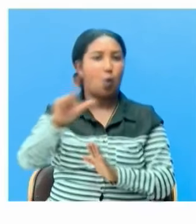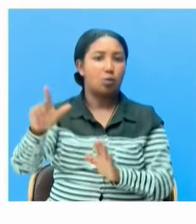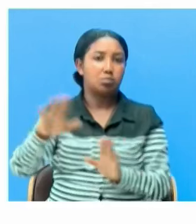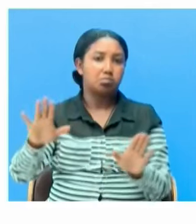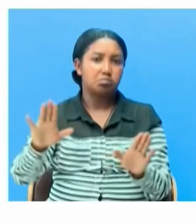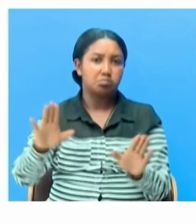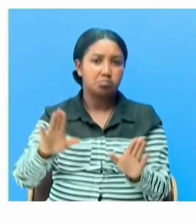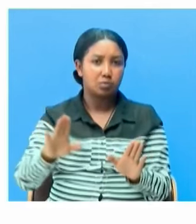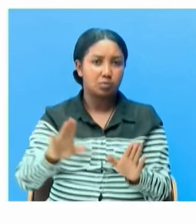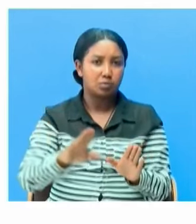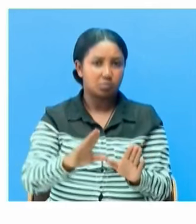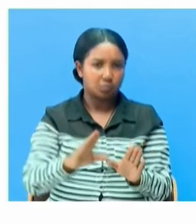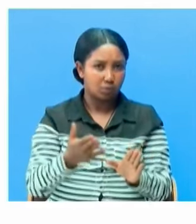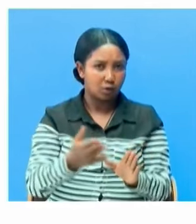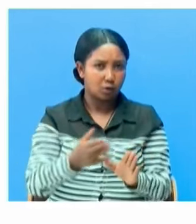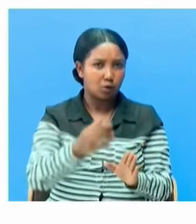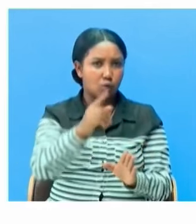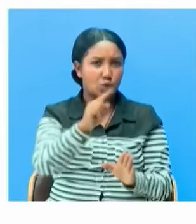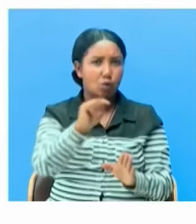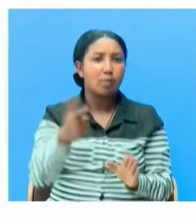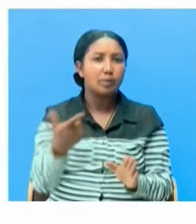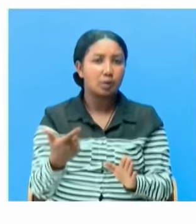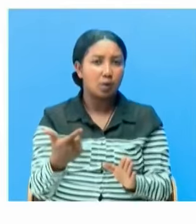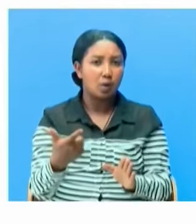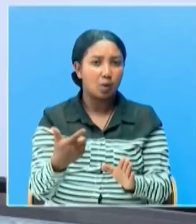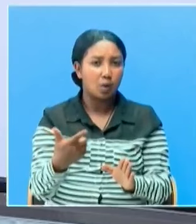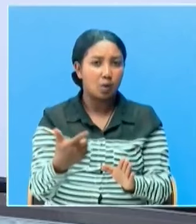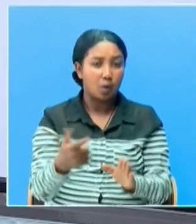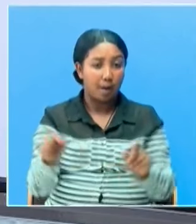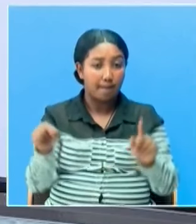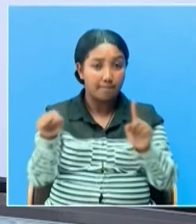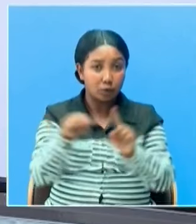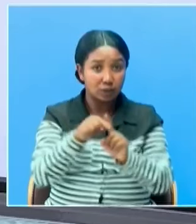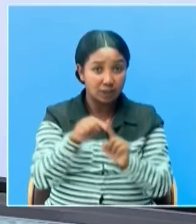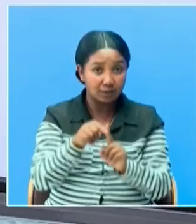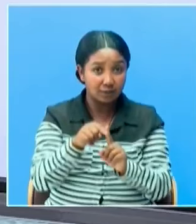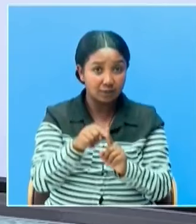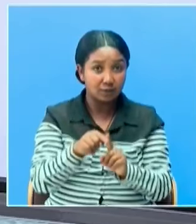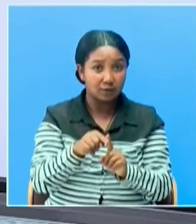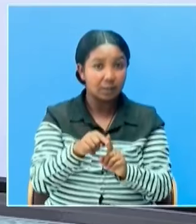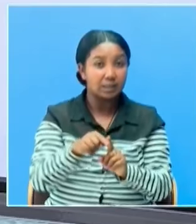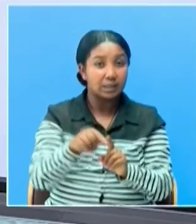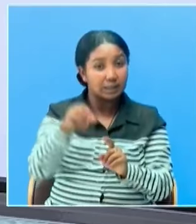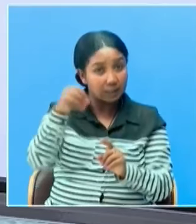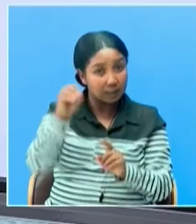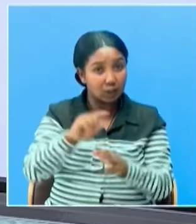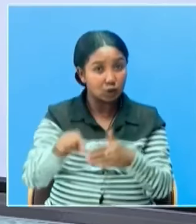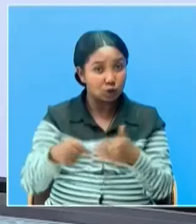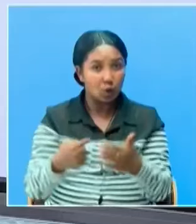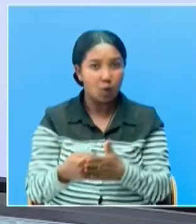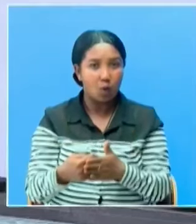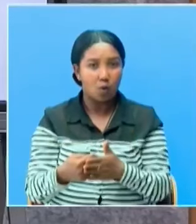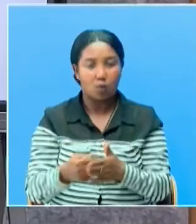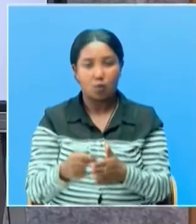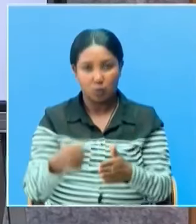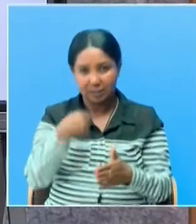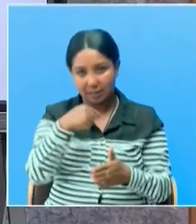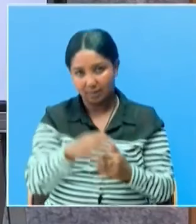How do we say it so far? Tall is what? Positive degree. So we can